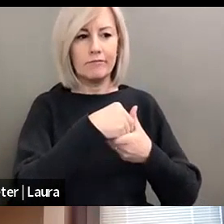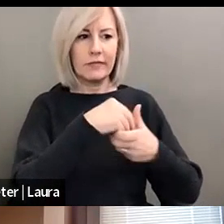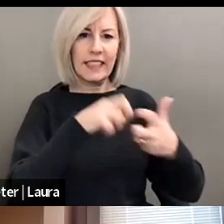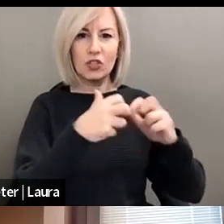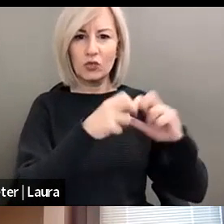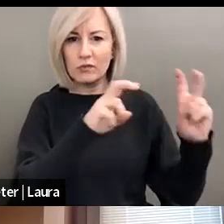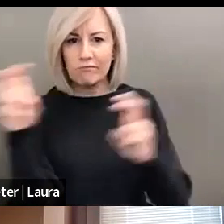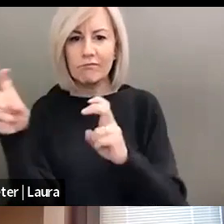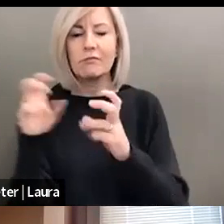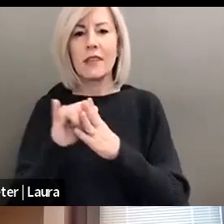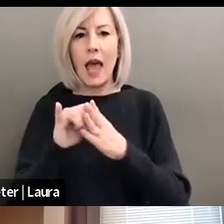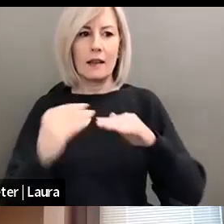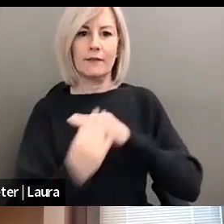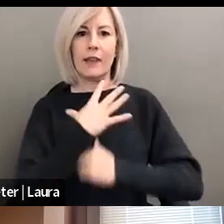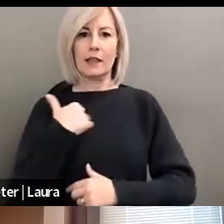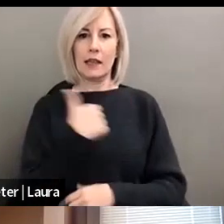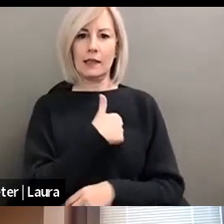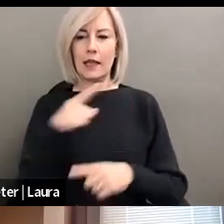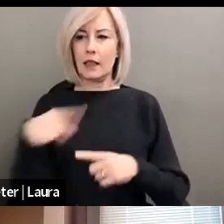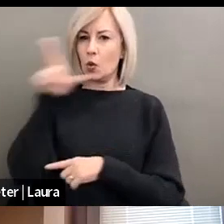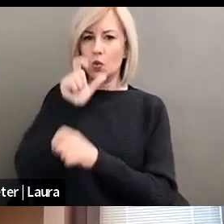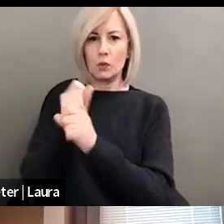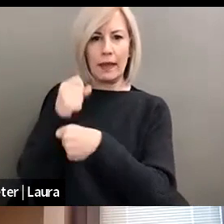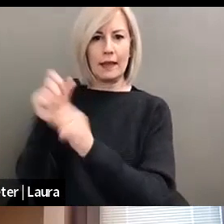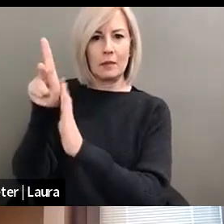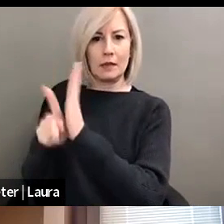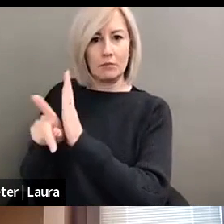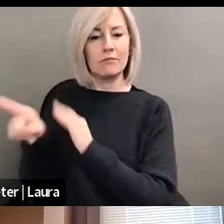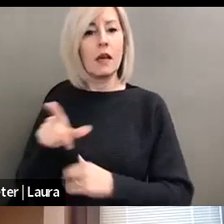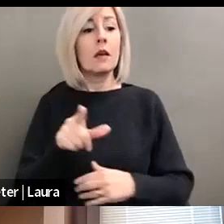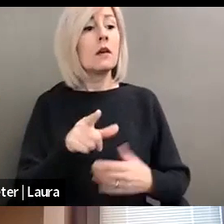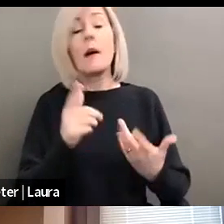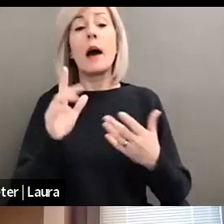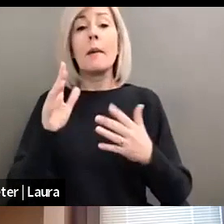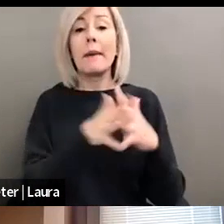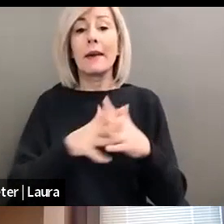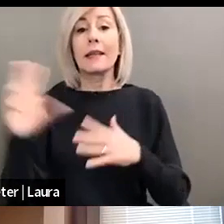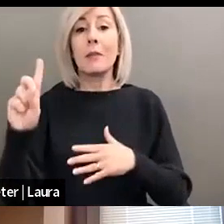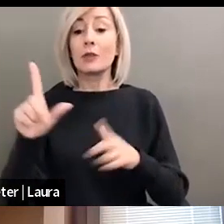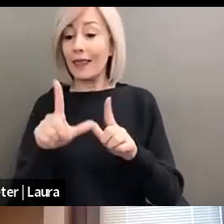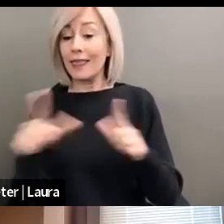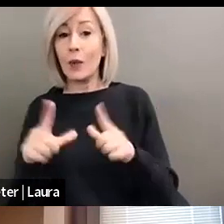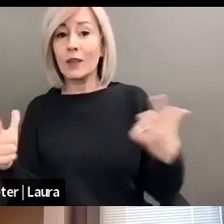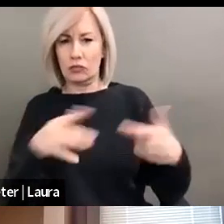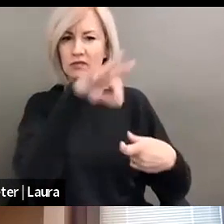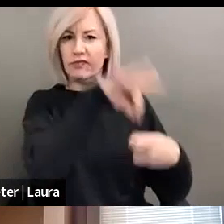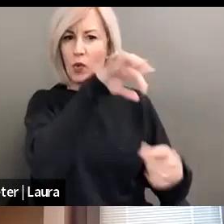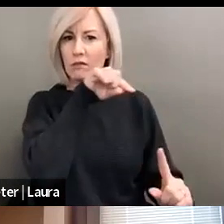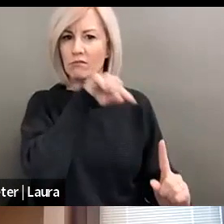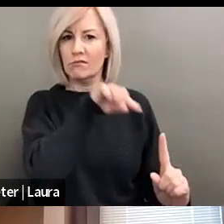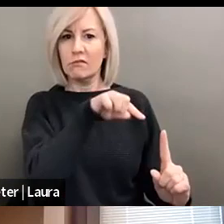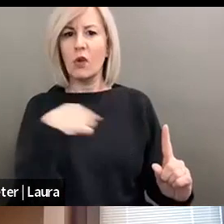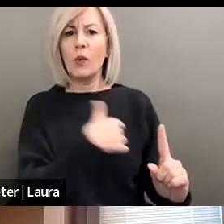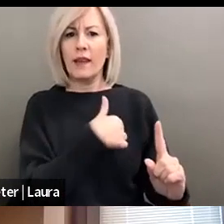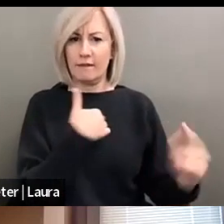our policymakers. Voting is the language of American democracy, and we each have the duty to vote, and the right to